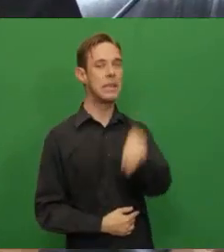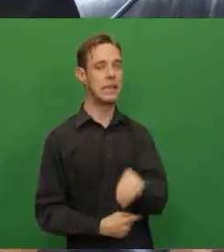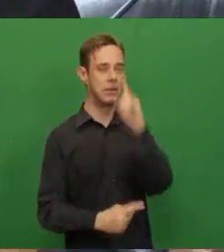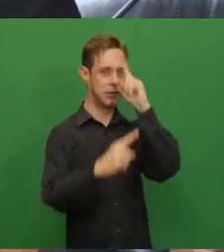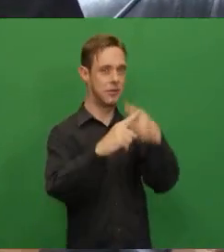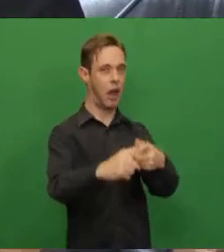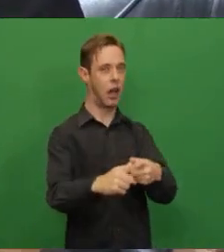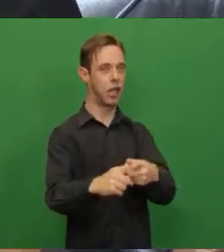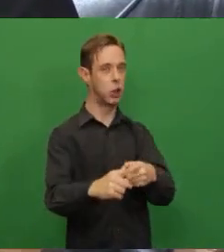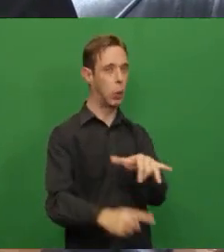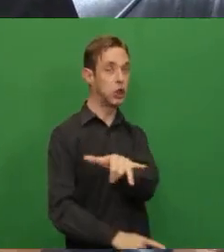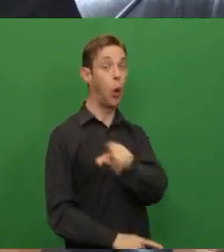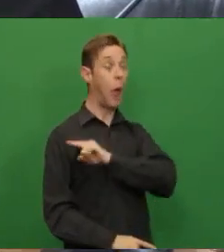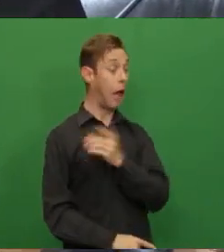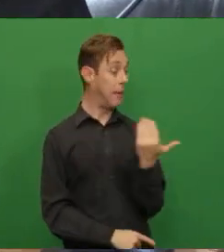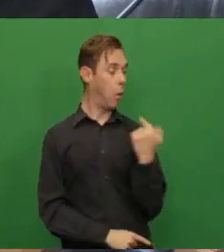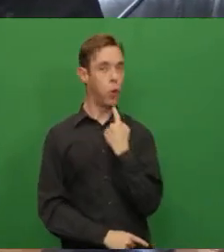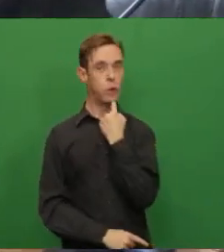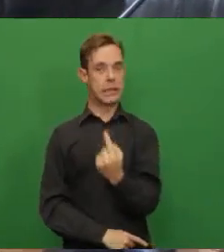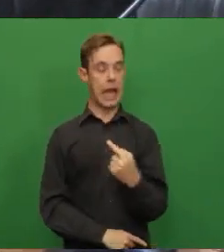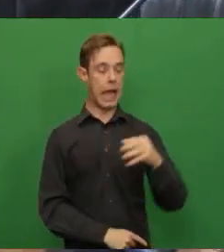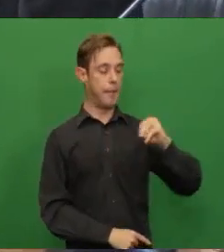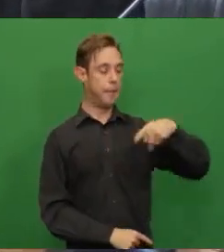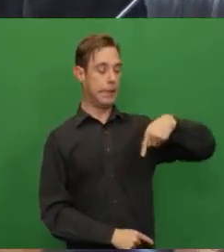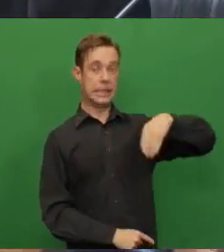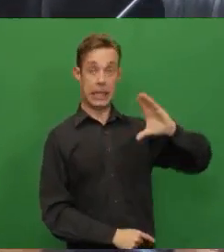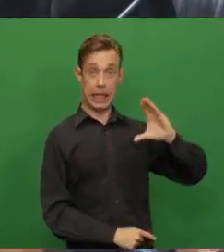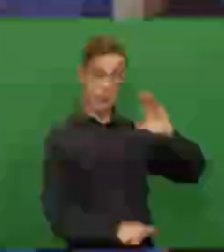actually improved since the last meeting.